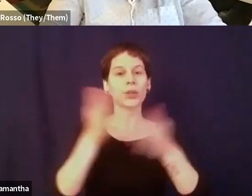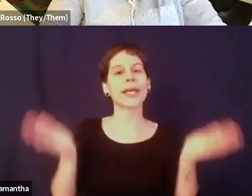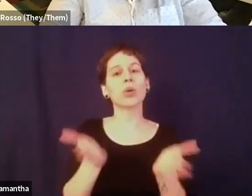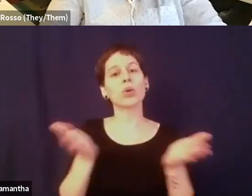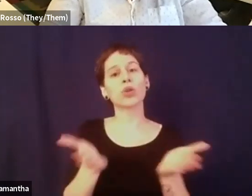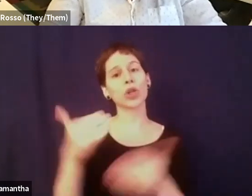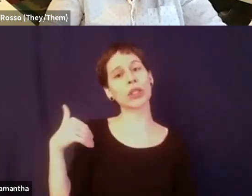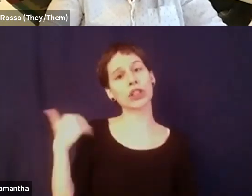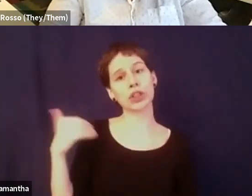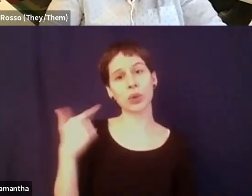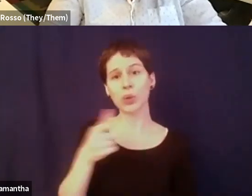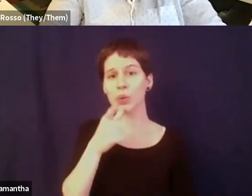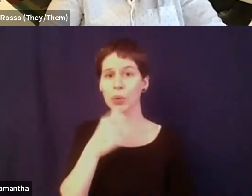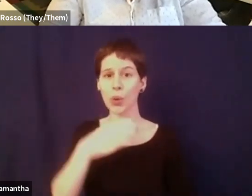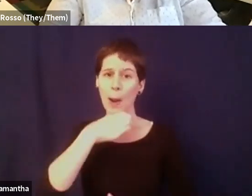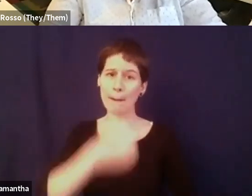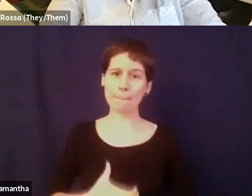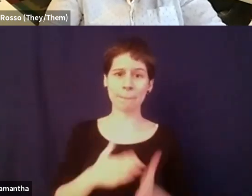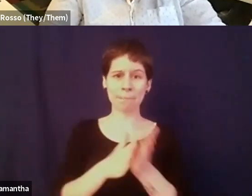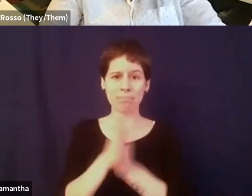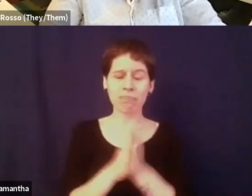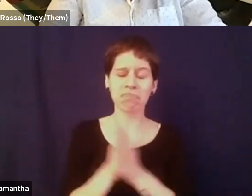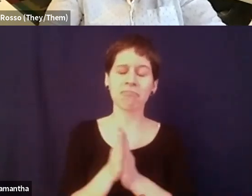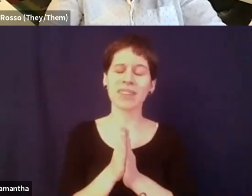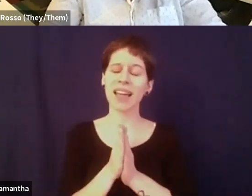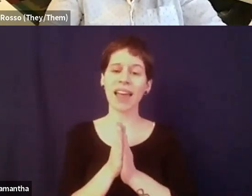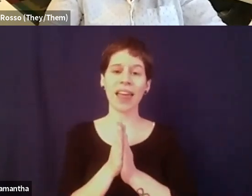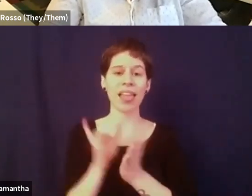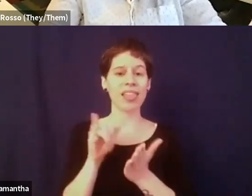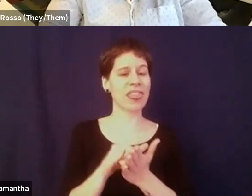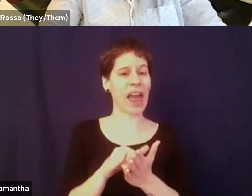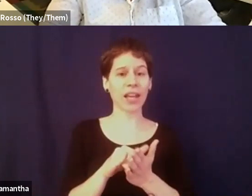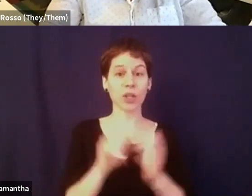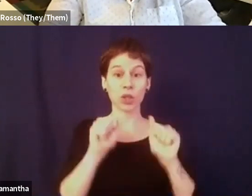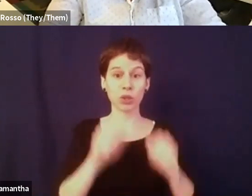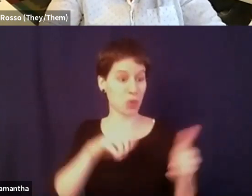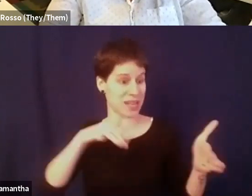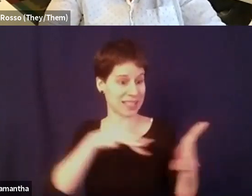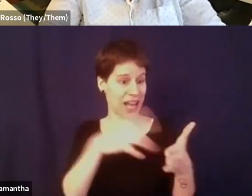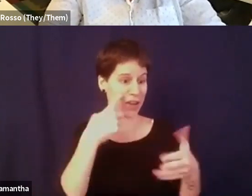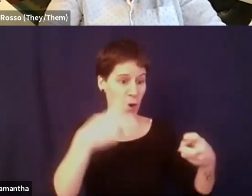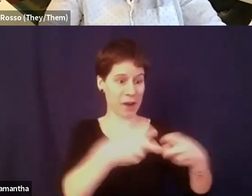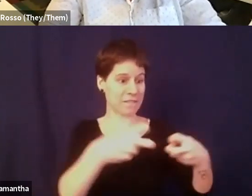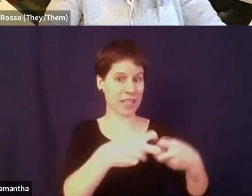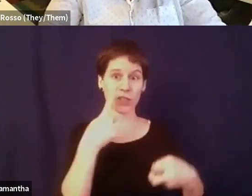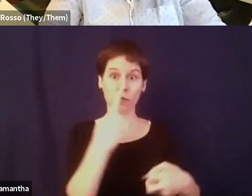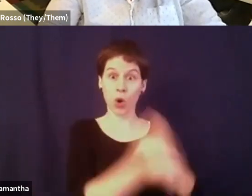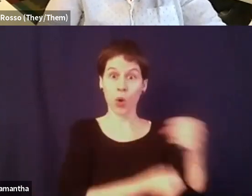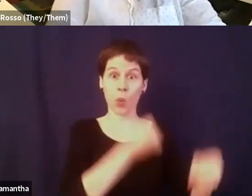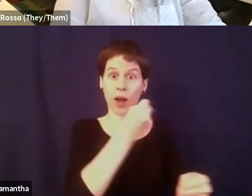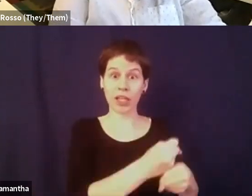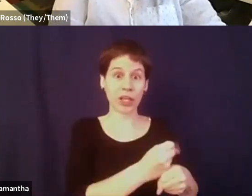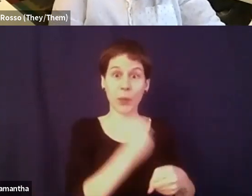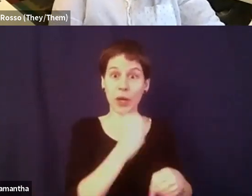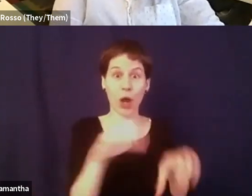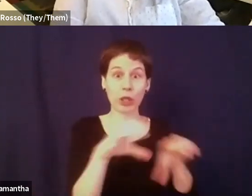are passionate and care the most that it's okay for them to study physics for a whole year and not do anything political, even